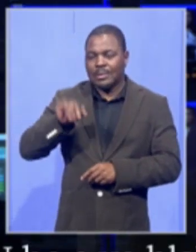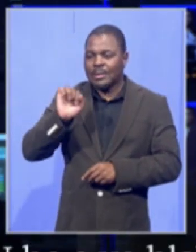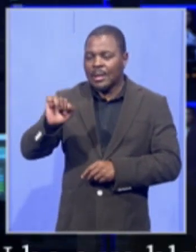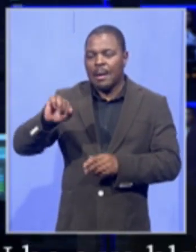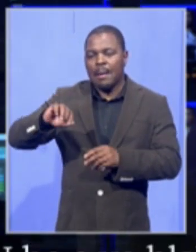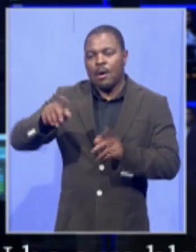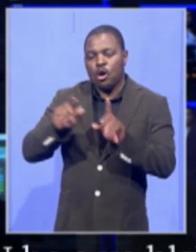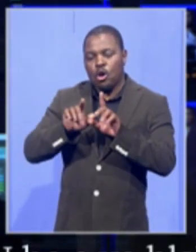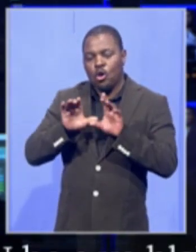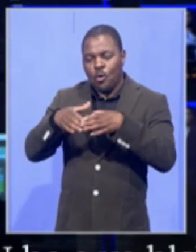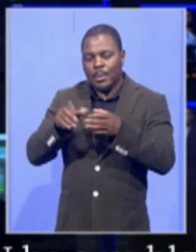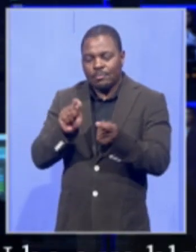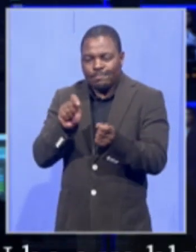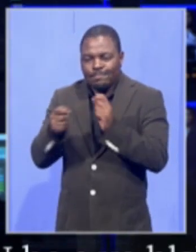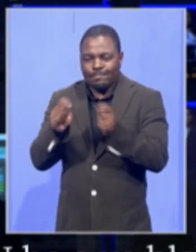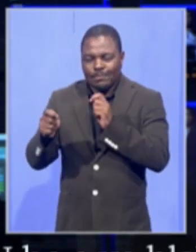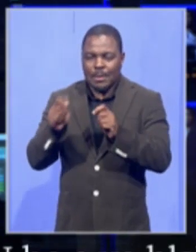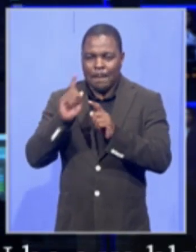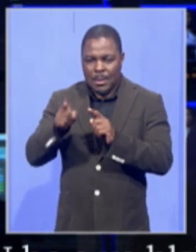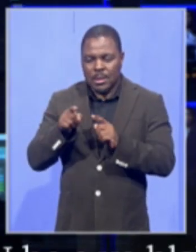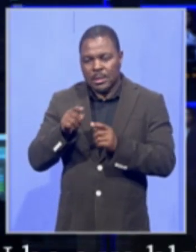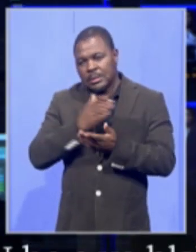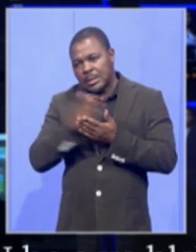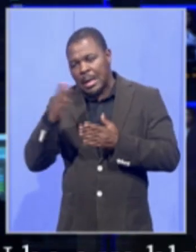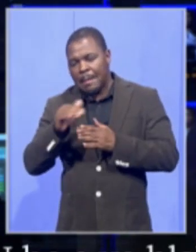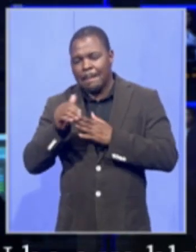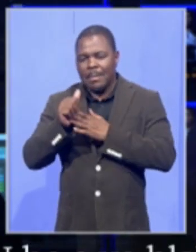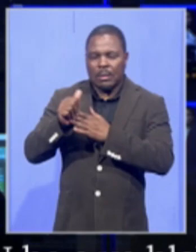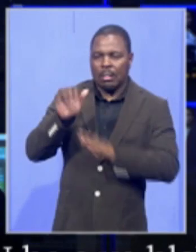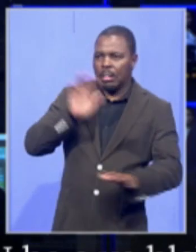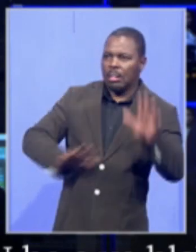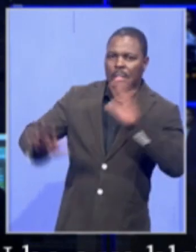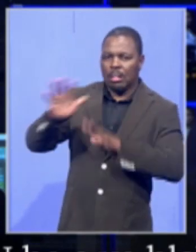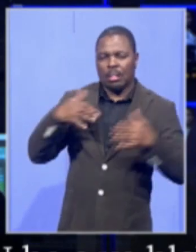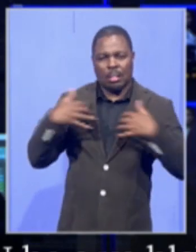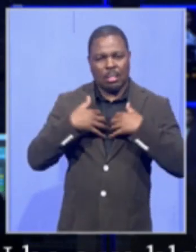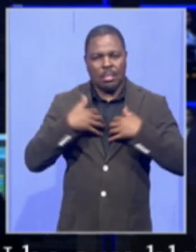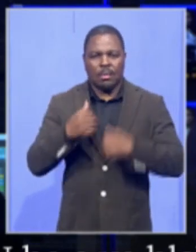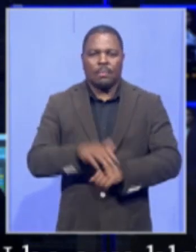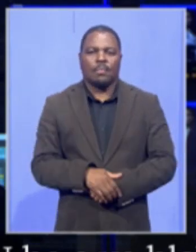bakile pherekano ho ba bang ba baetapele ba yona.